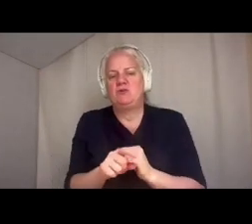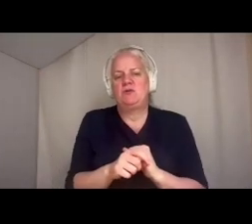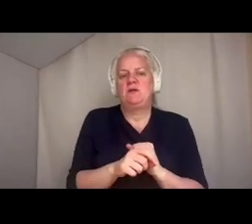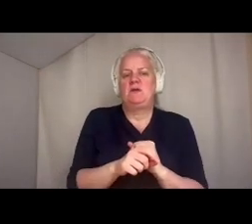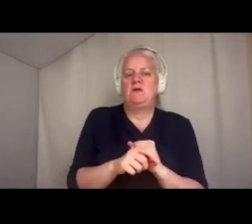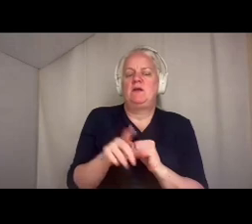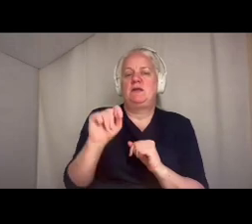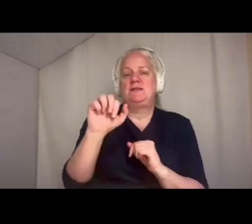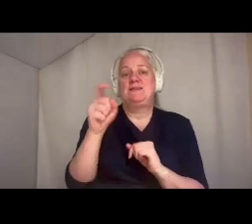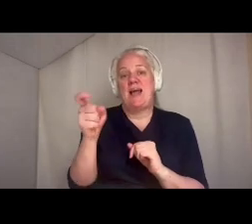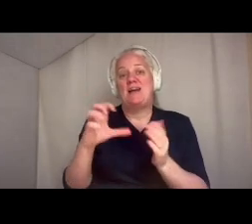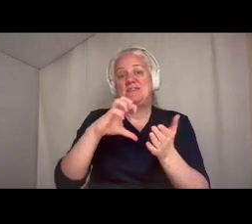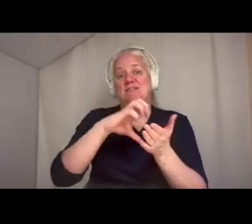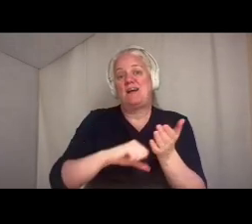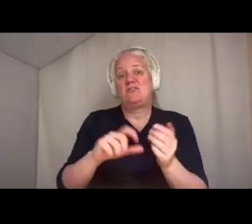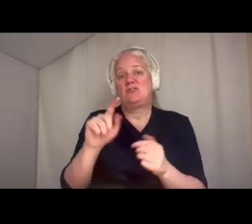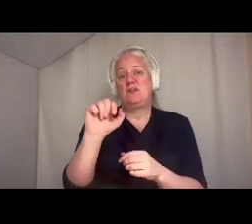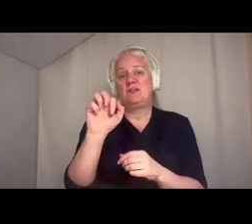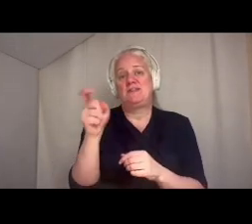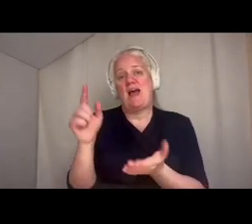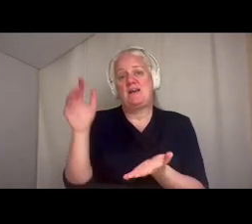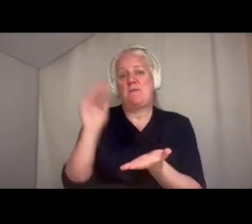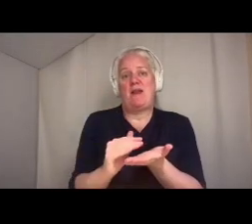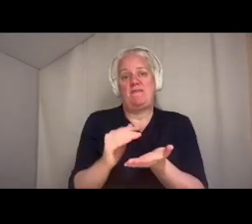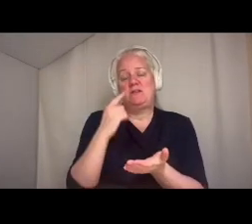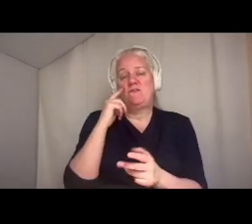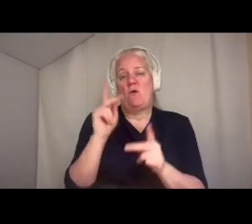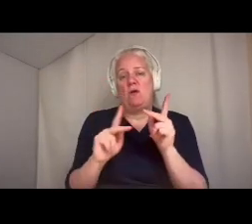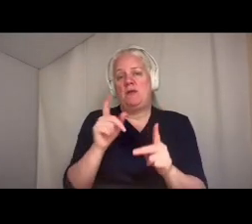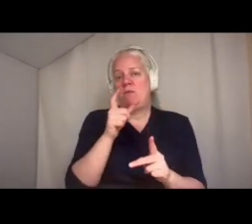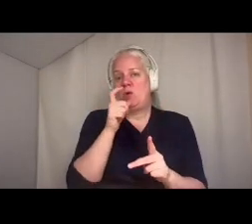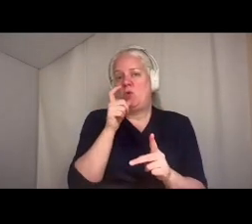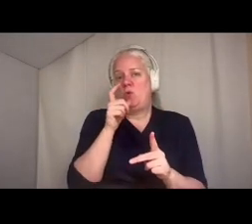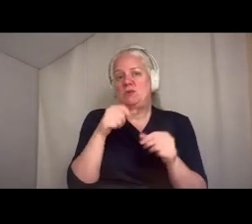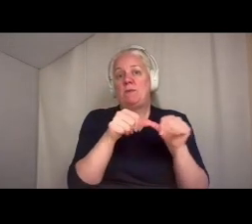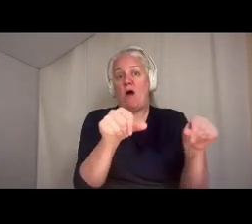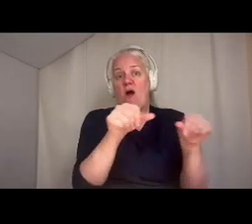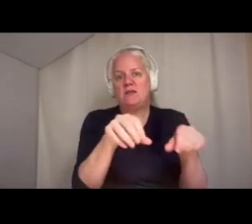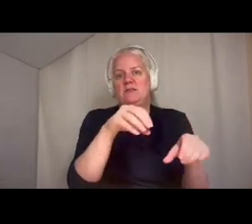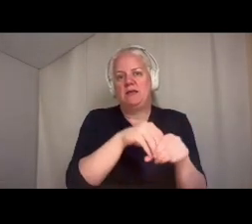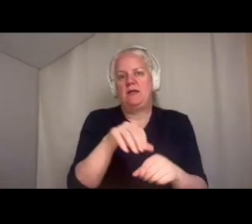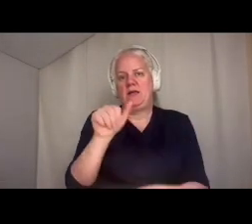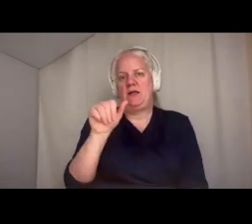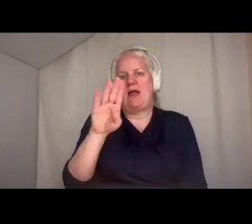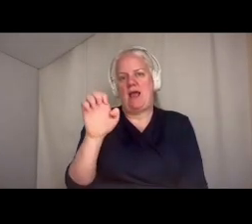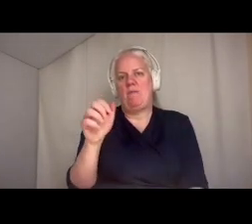deposit into a person's ABLE account. Next slide.